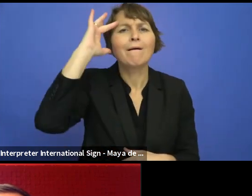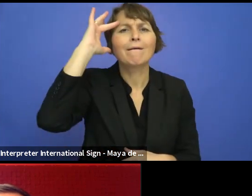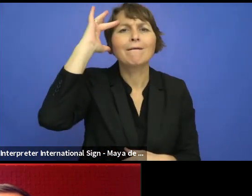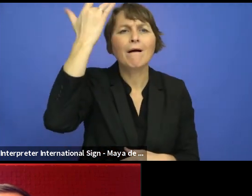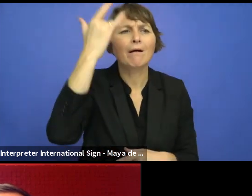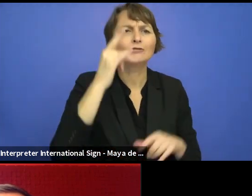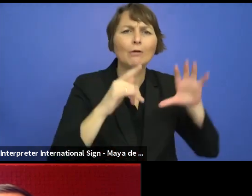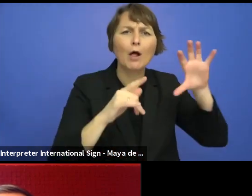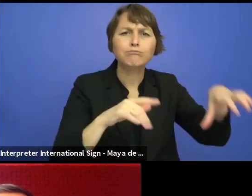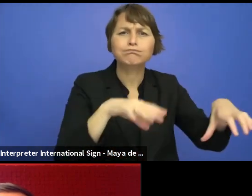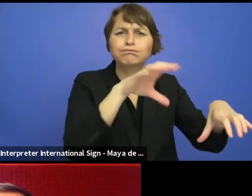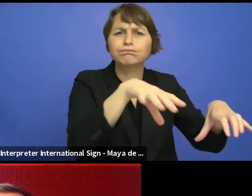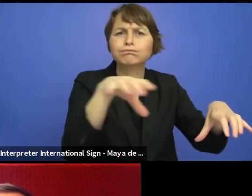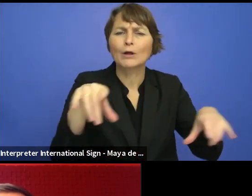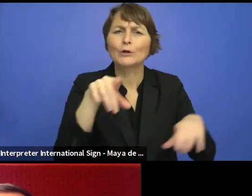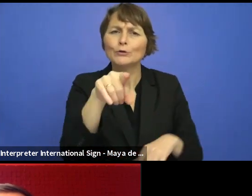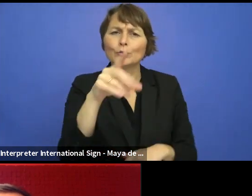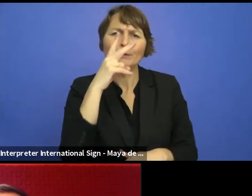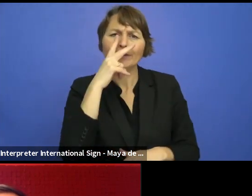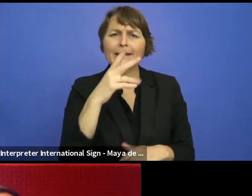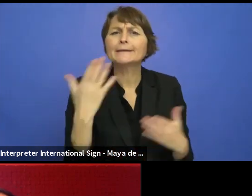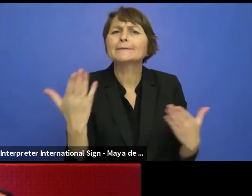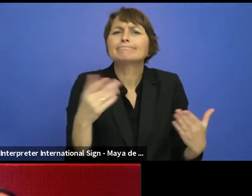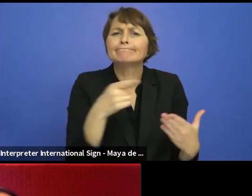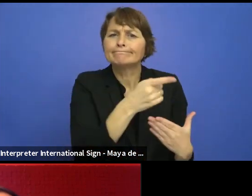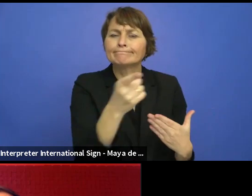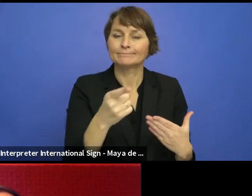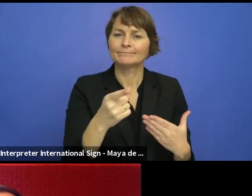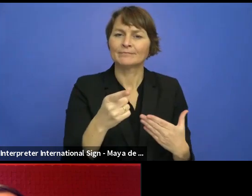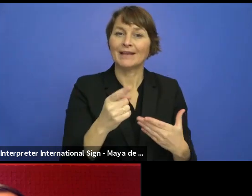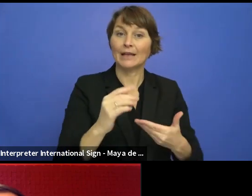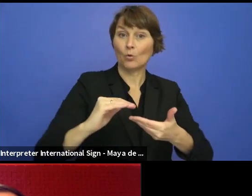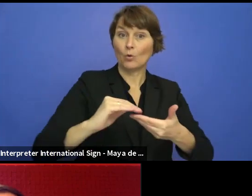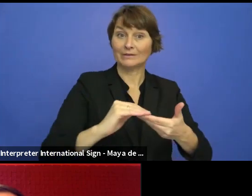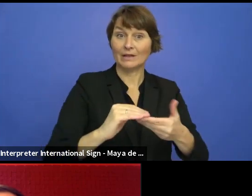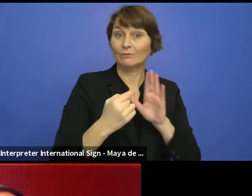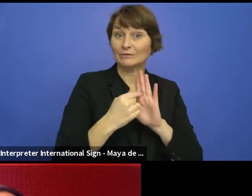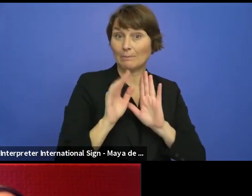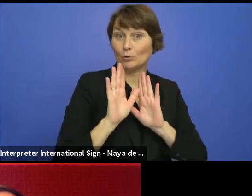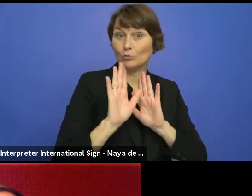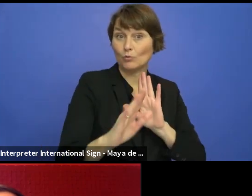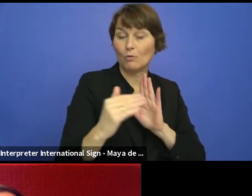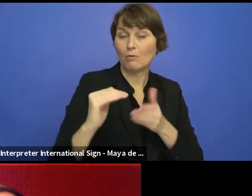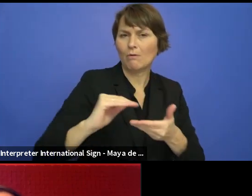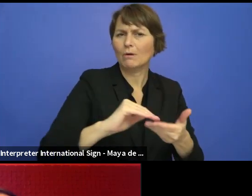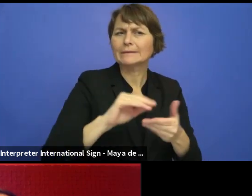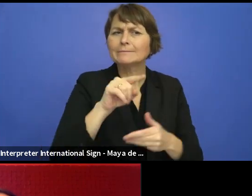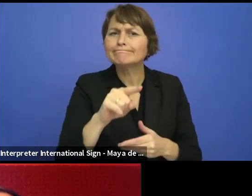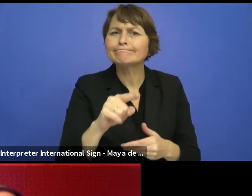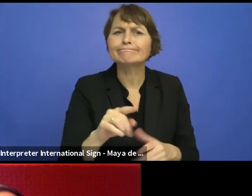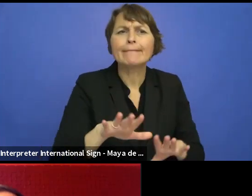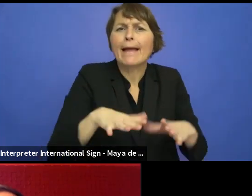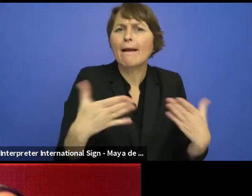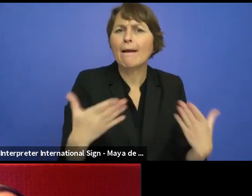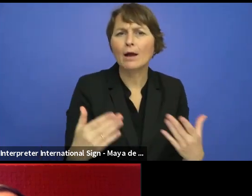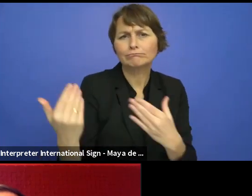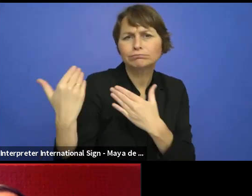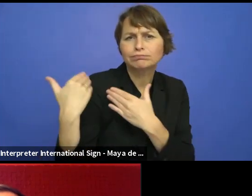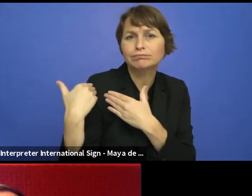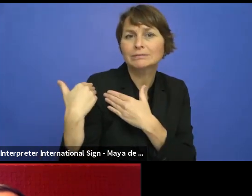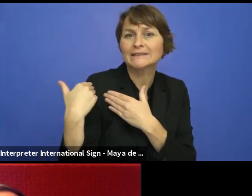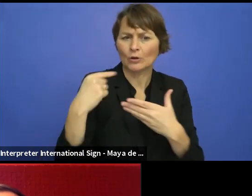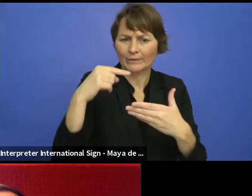at the role of an organization like yours in addressing the issue we have at